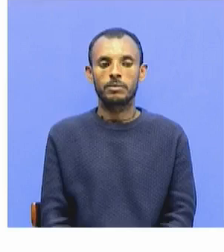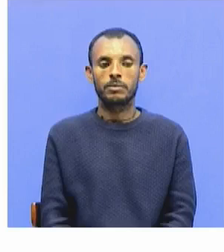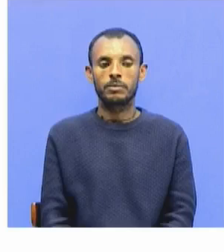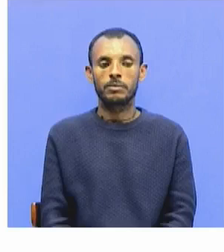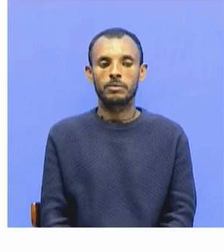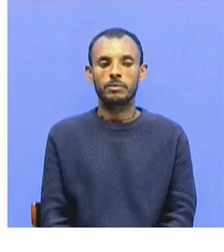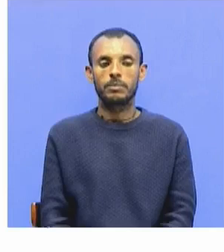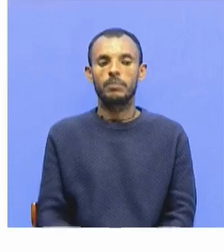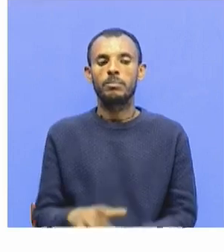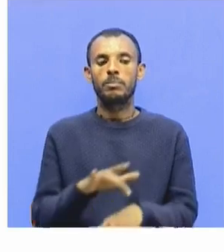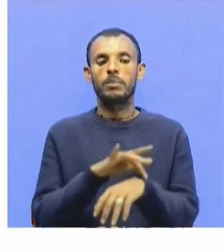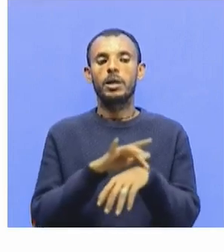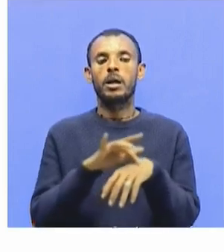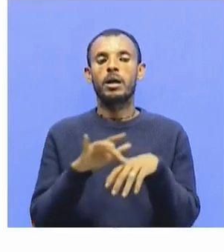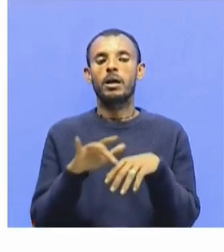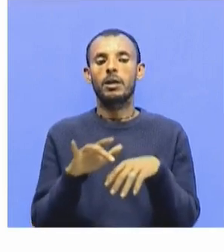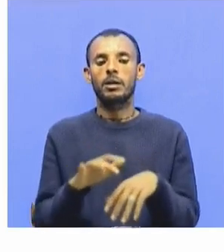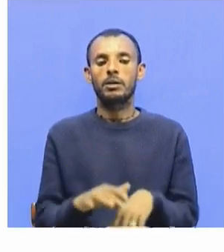Blank